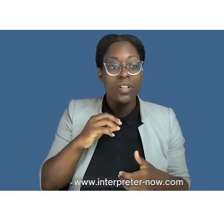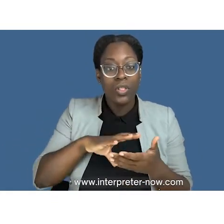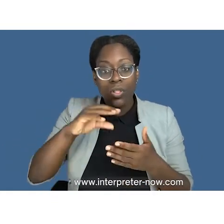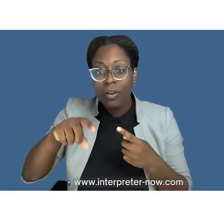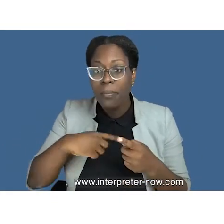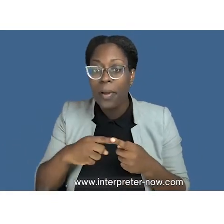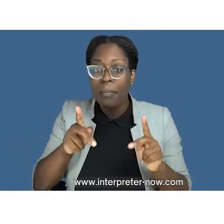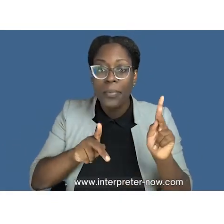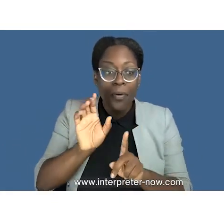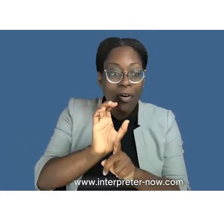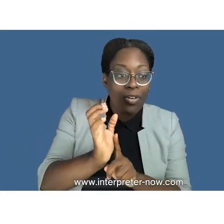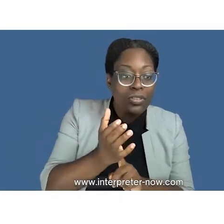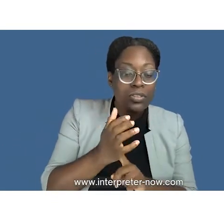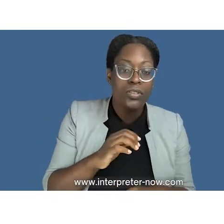about